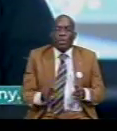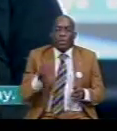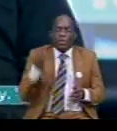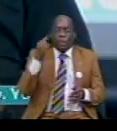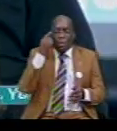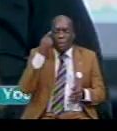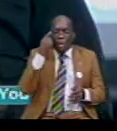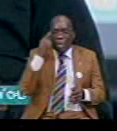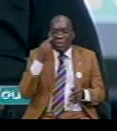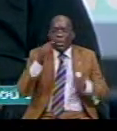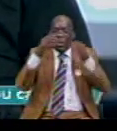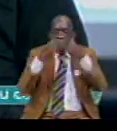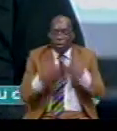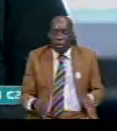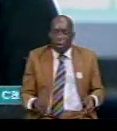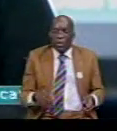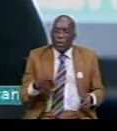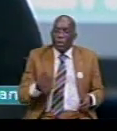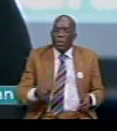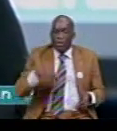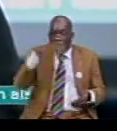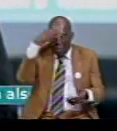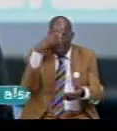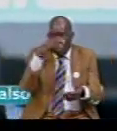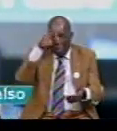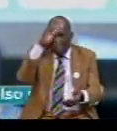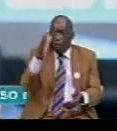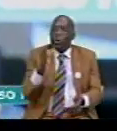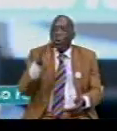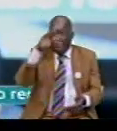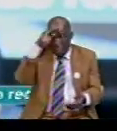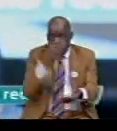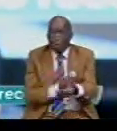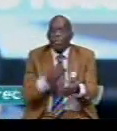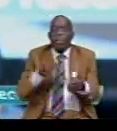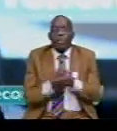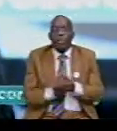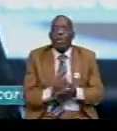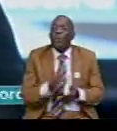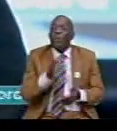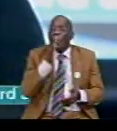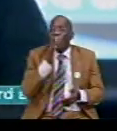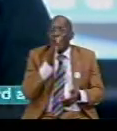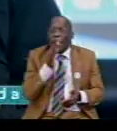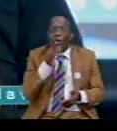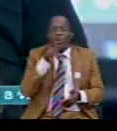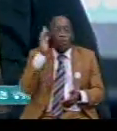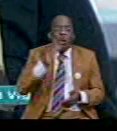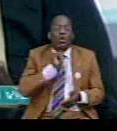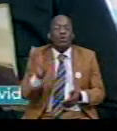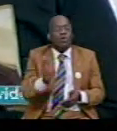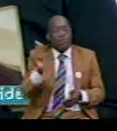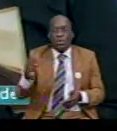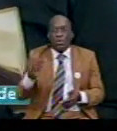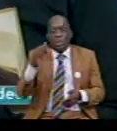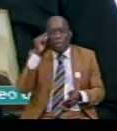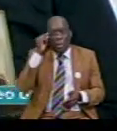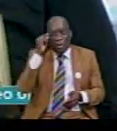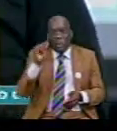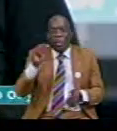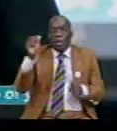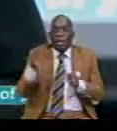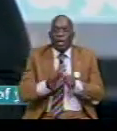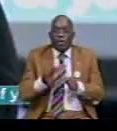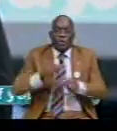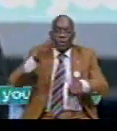o ri omo mi wa so fun mi pe mommy o dabi pe e ni lo igo mo ni mi o ni lo loruko Jesu gbogbo igba ta ba tin se